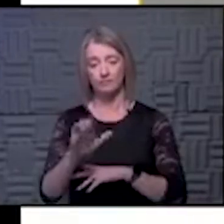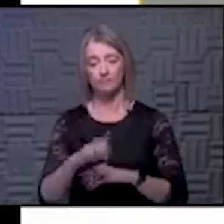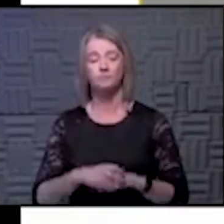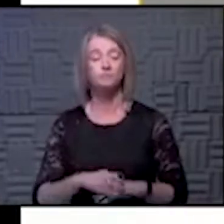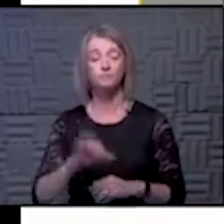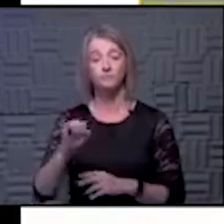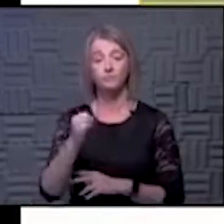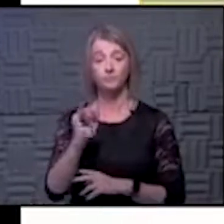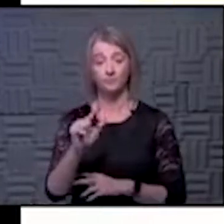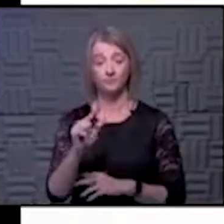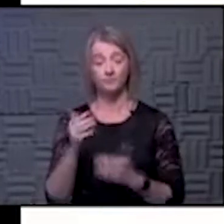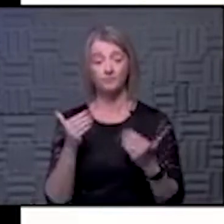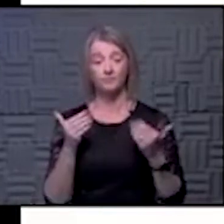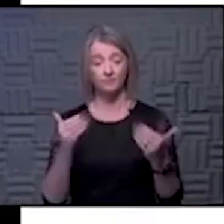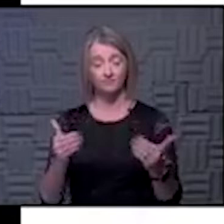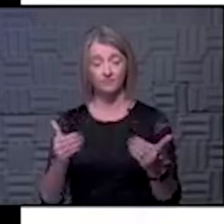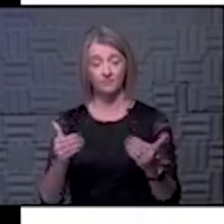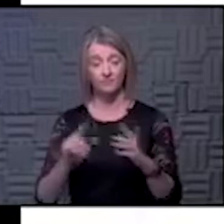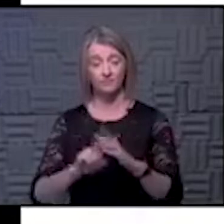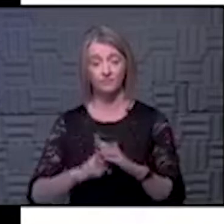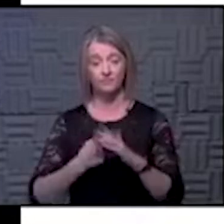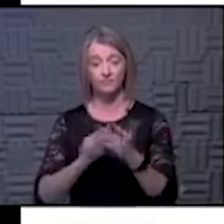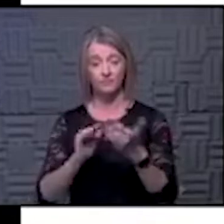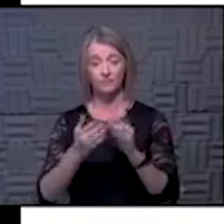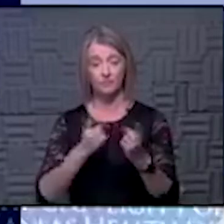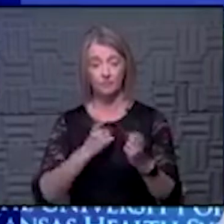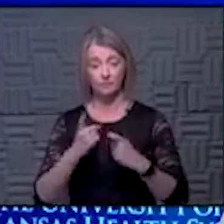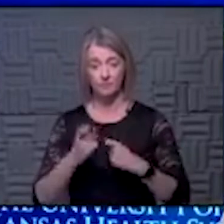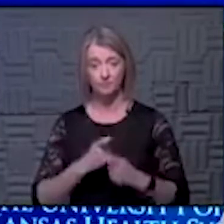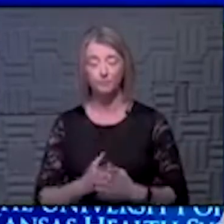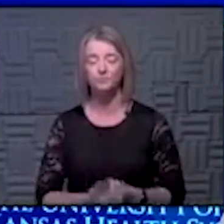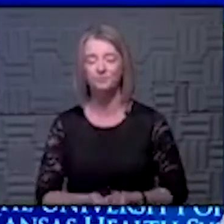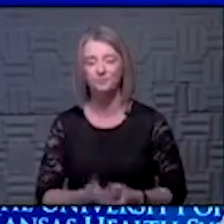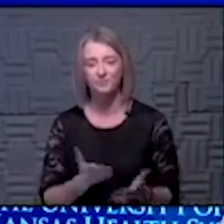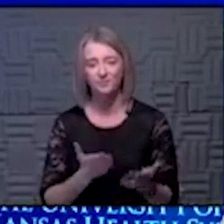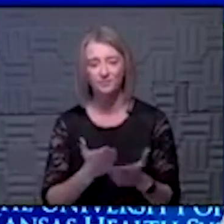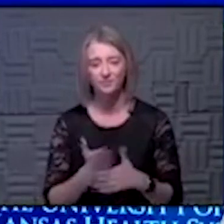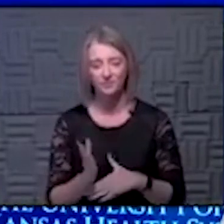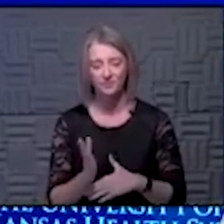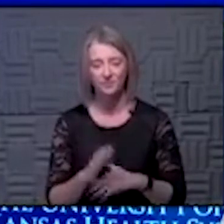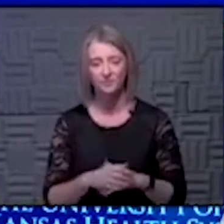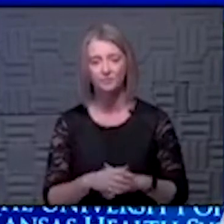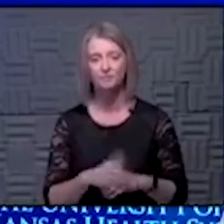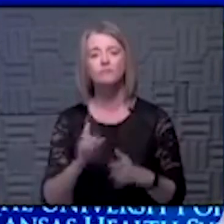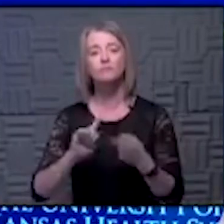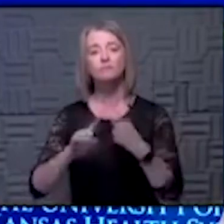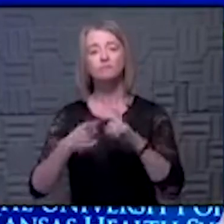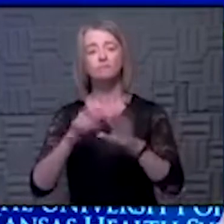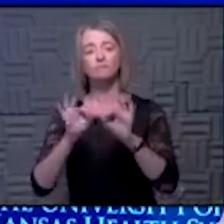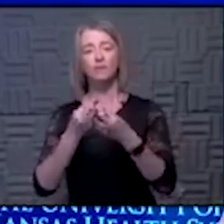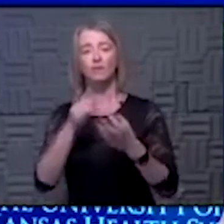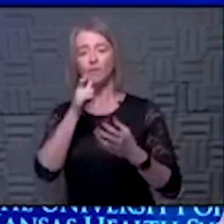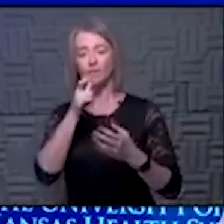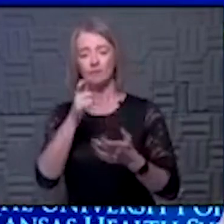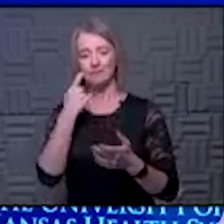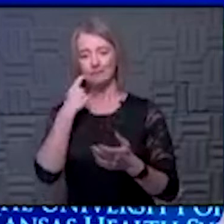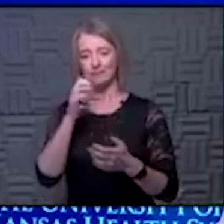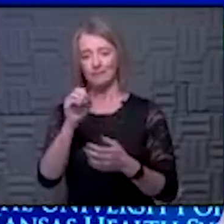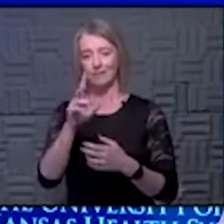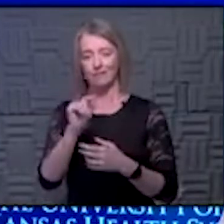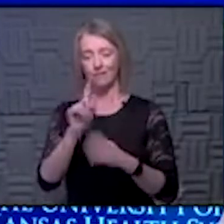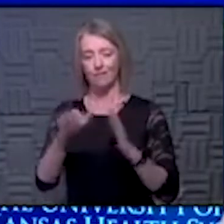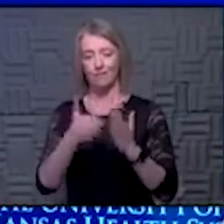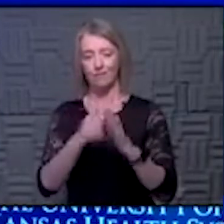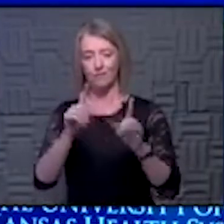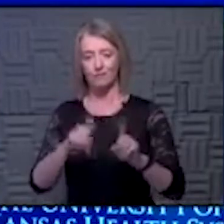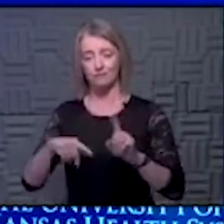Well, Jill, why don't we jump in and get to some community questions? All right, Hugh wants to know, he has friends and family that in mid-October all